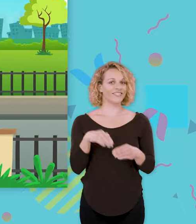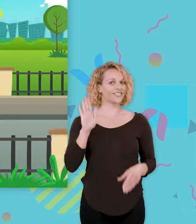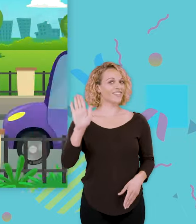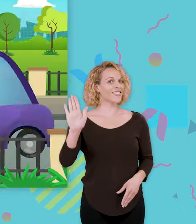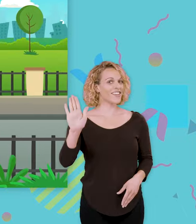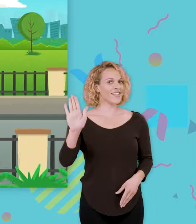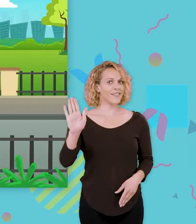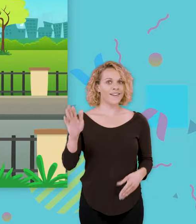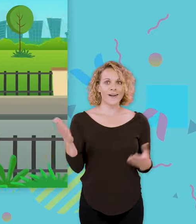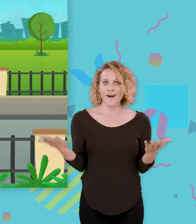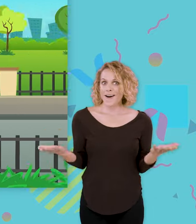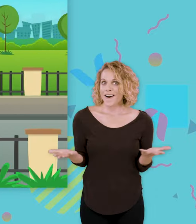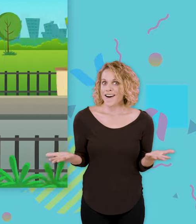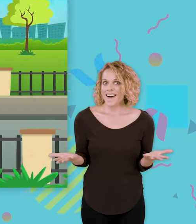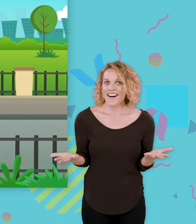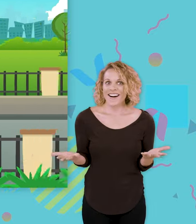driving in there.